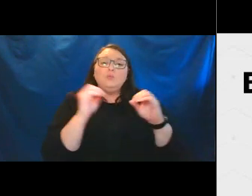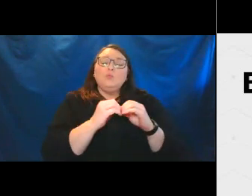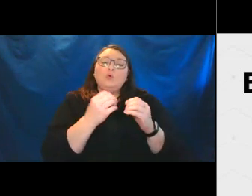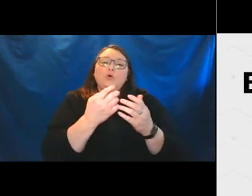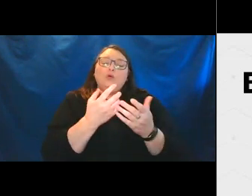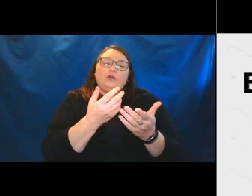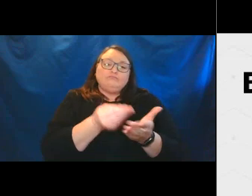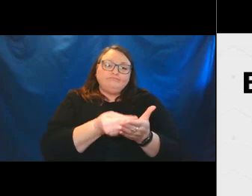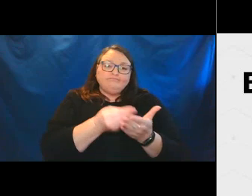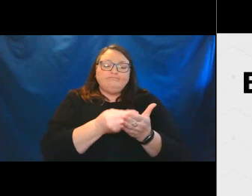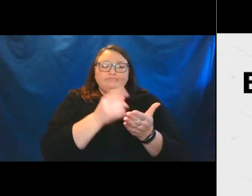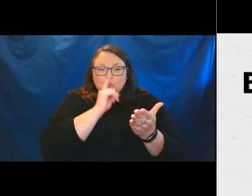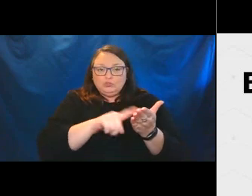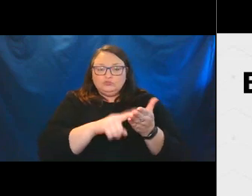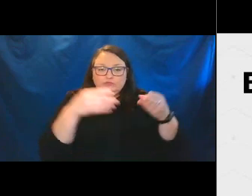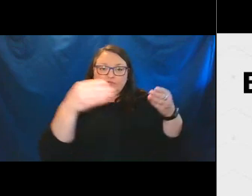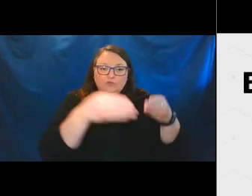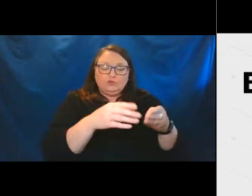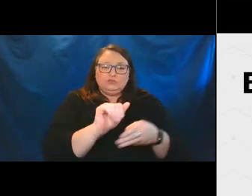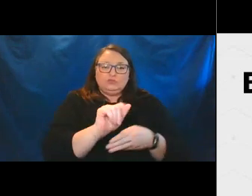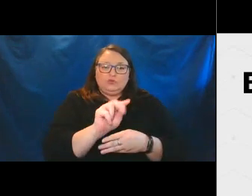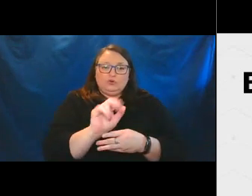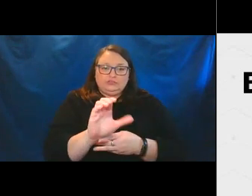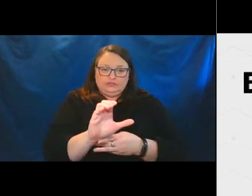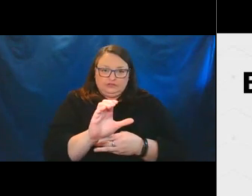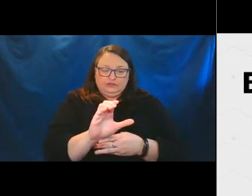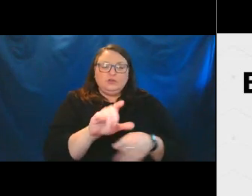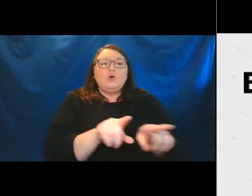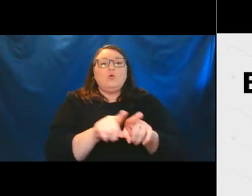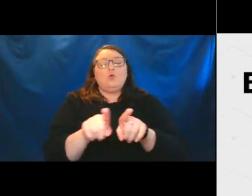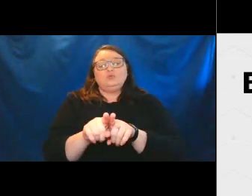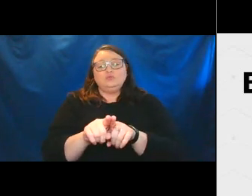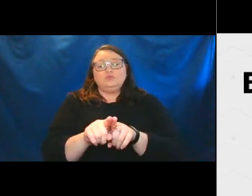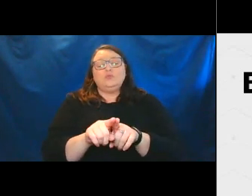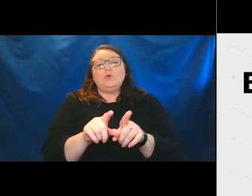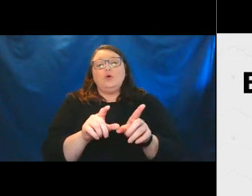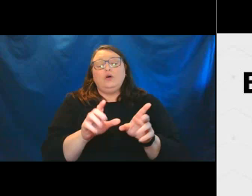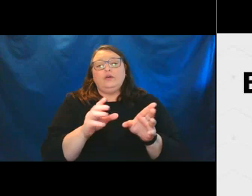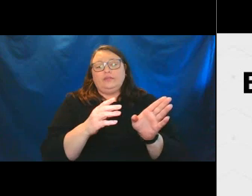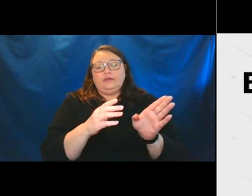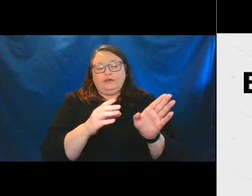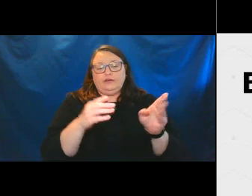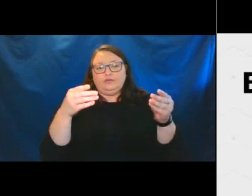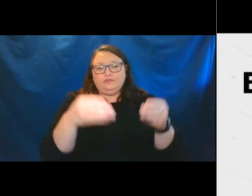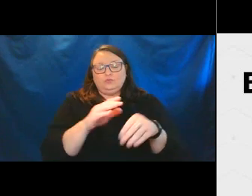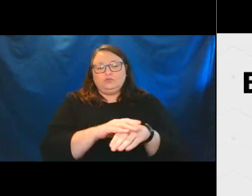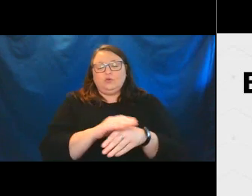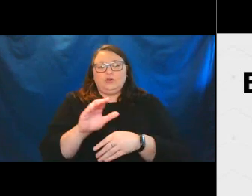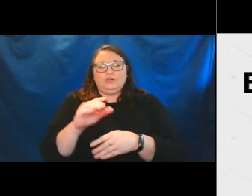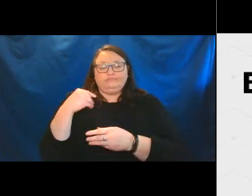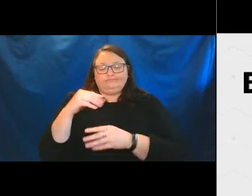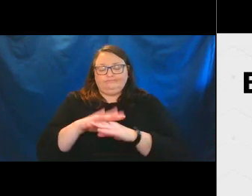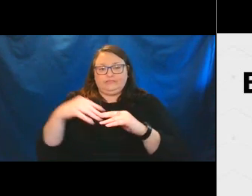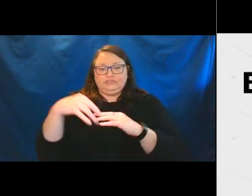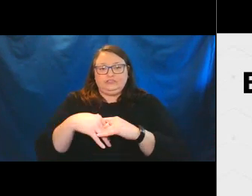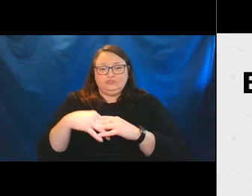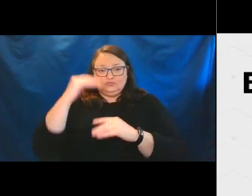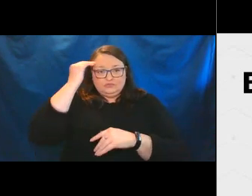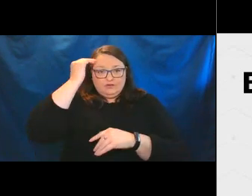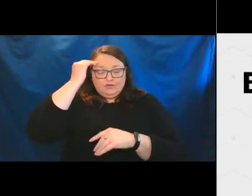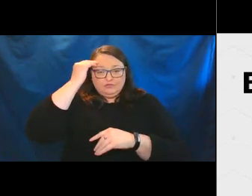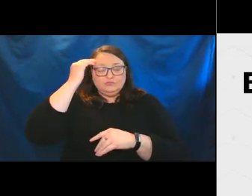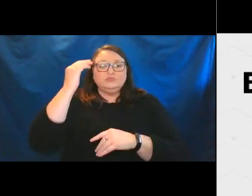change research. Simultaneously, a lot of efforts are shifting to center Indigenous knowledge and co-production of research with rural community tribes. And it's